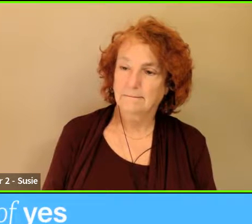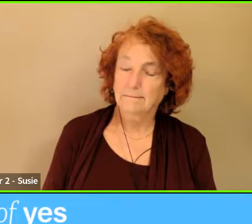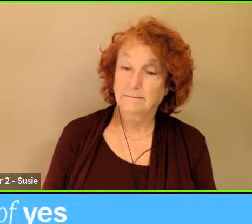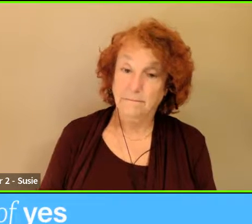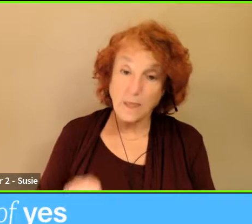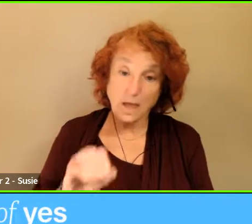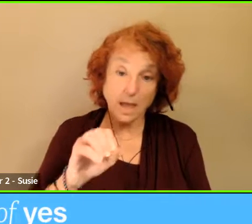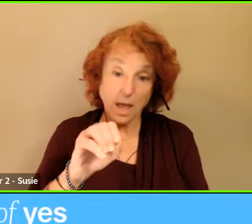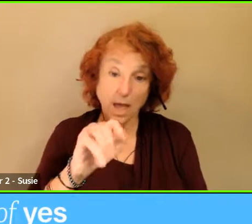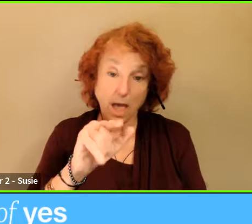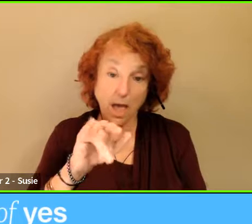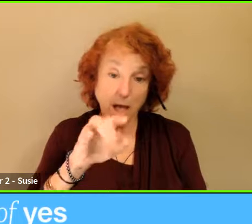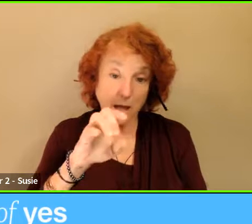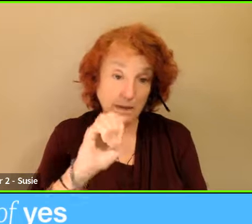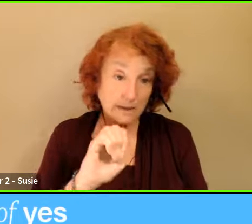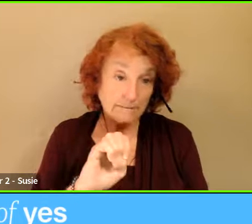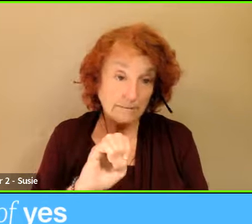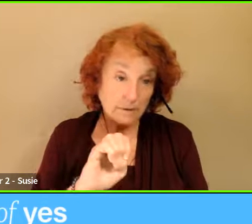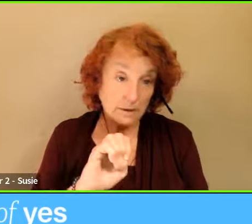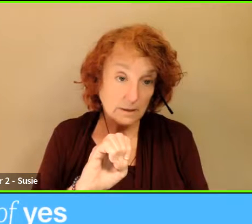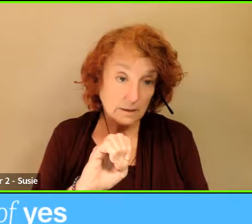Olive?